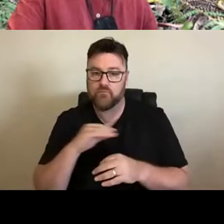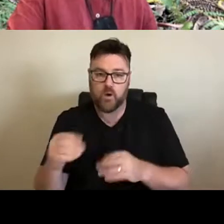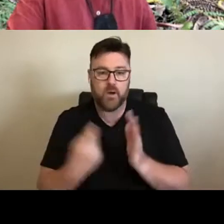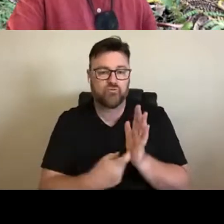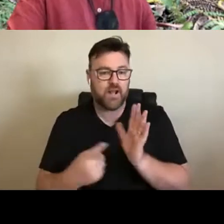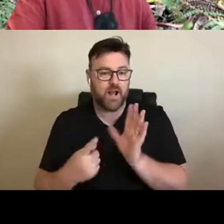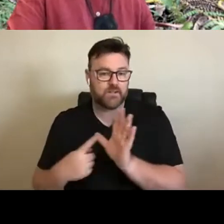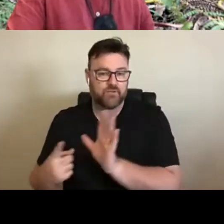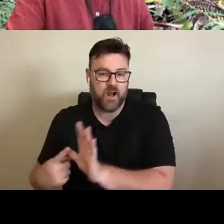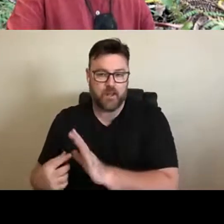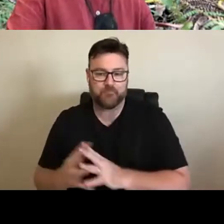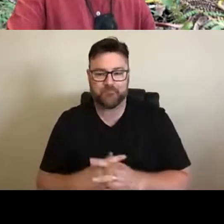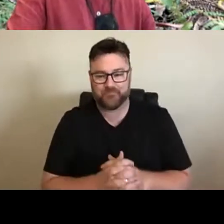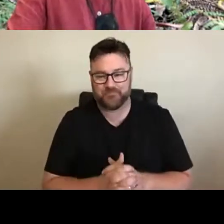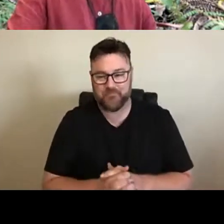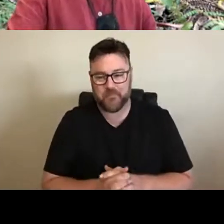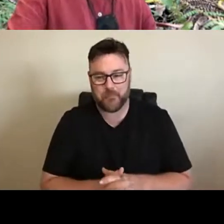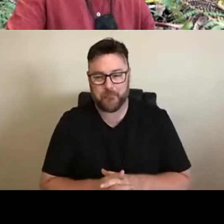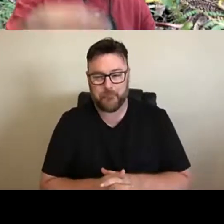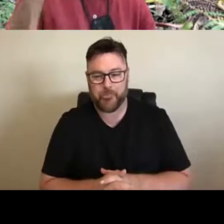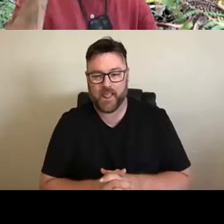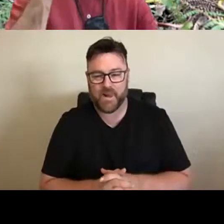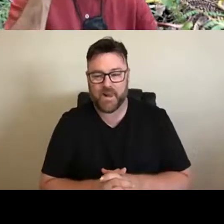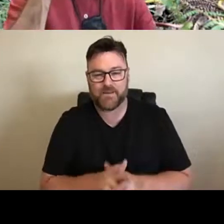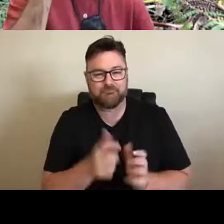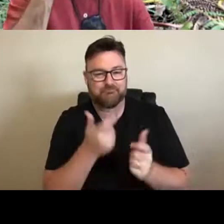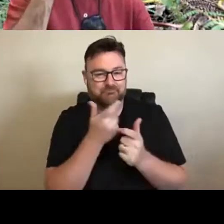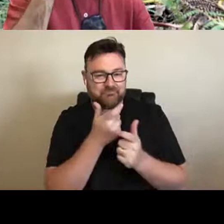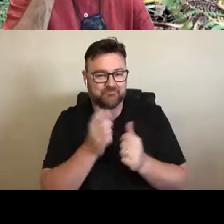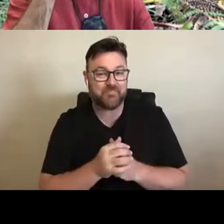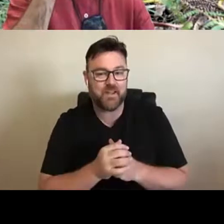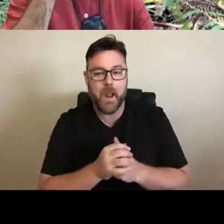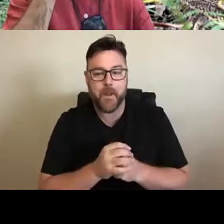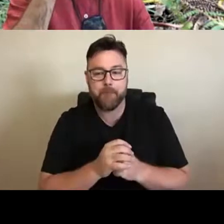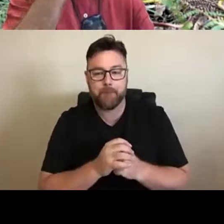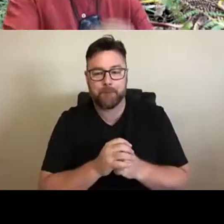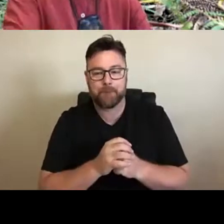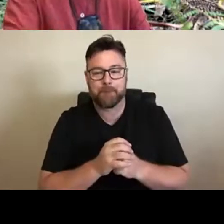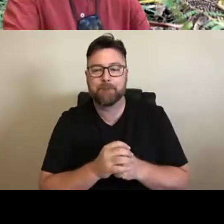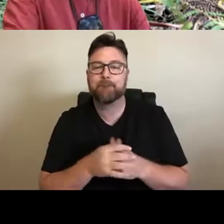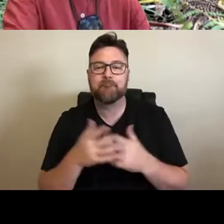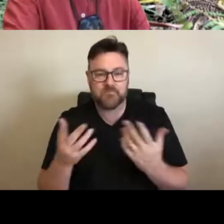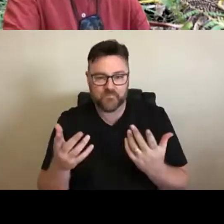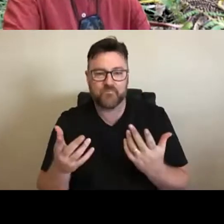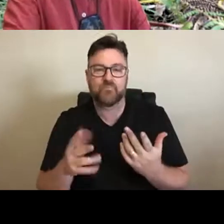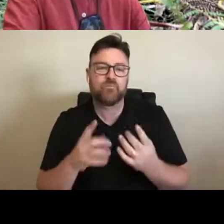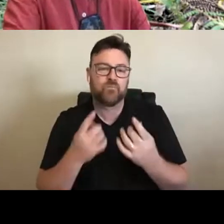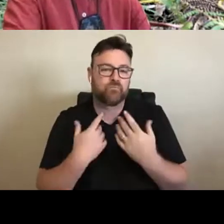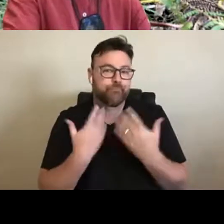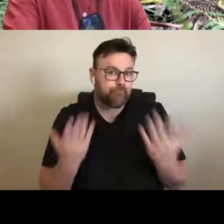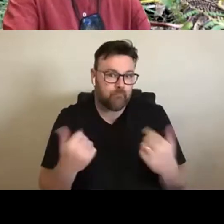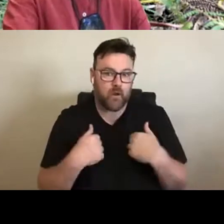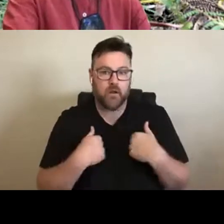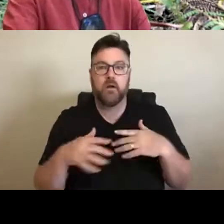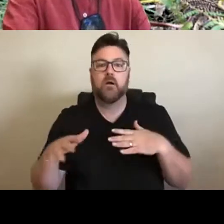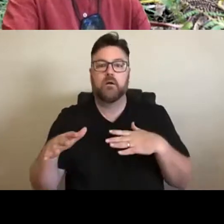Australia. I'm our executive director. We're obviously taking, in our busy lives and our non-slow work practice,